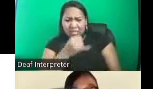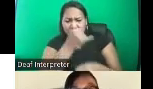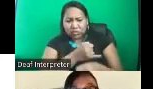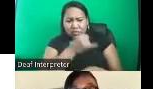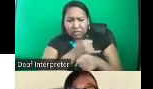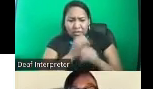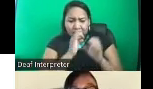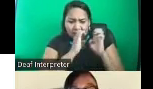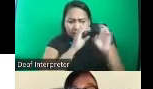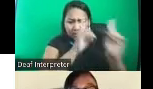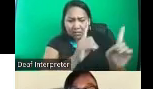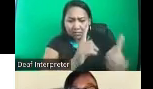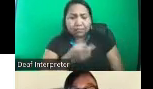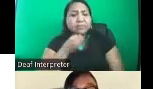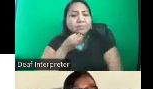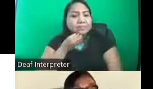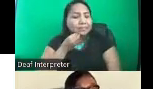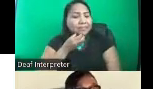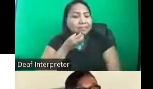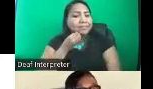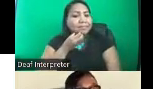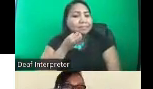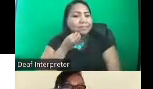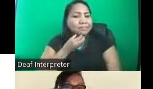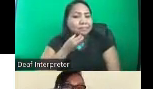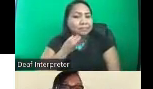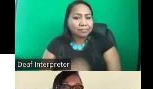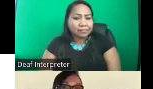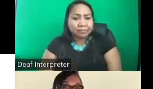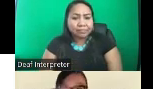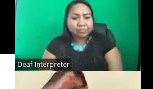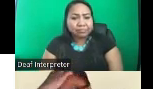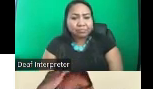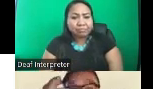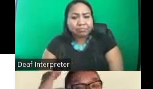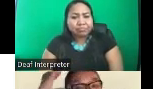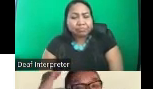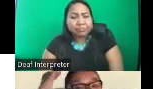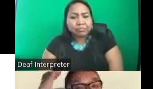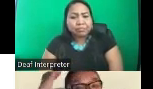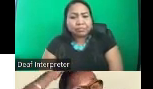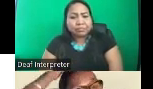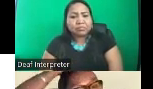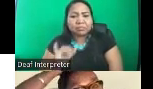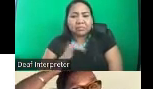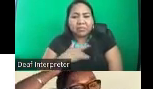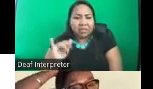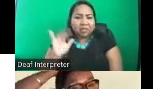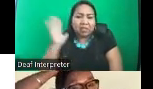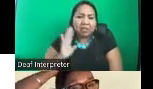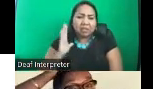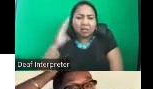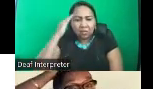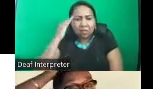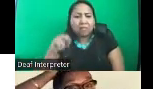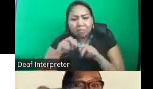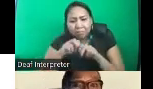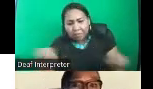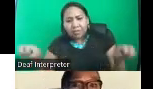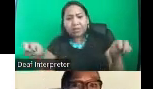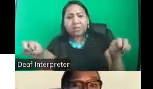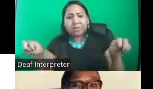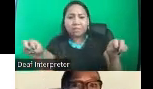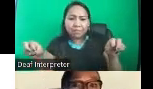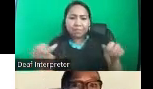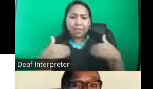sorry. What did that feel like back in the days? And I know everyone on the panel is only 19 years old,